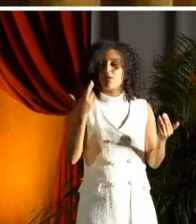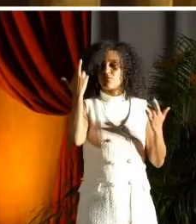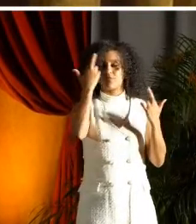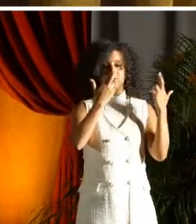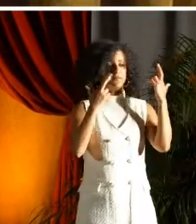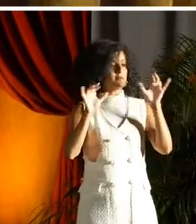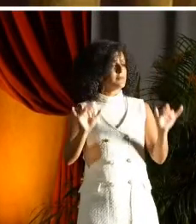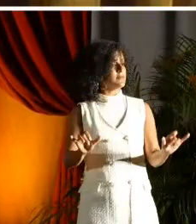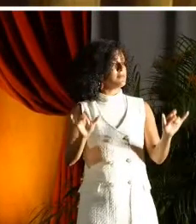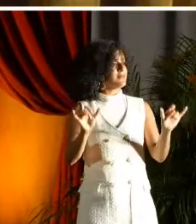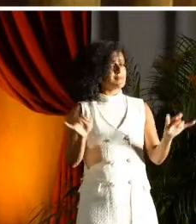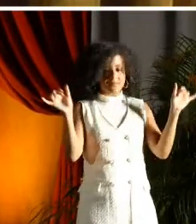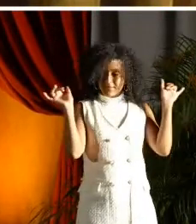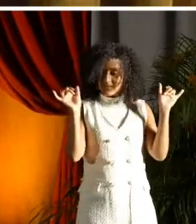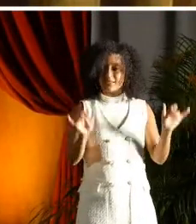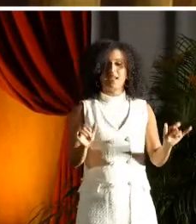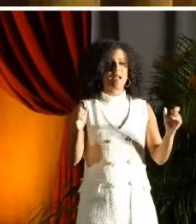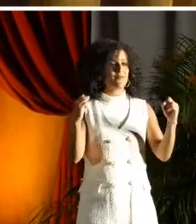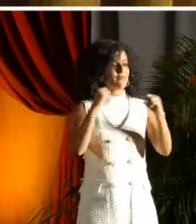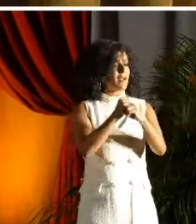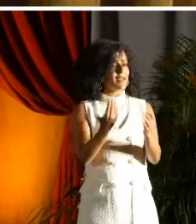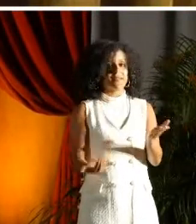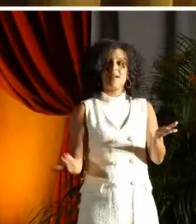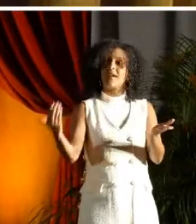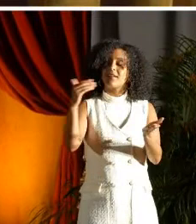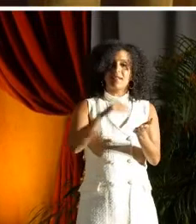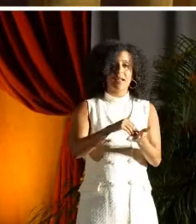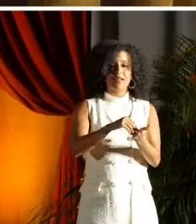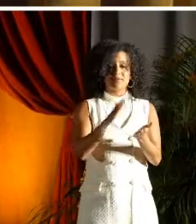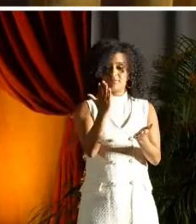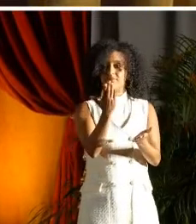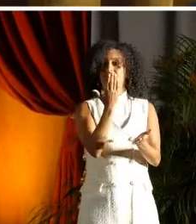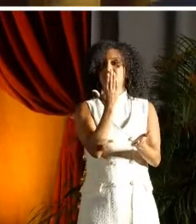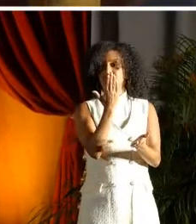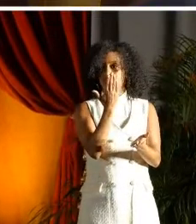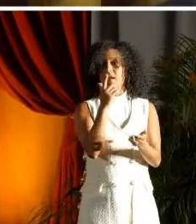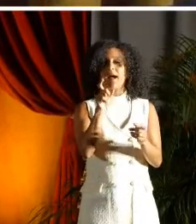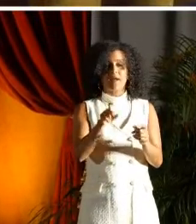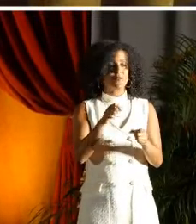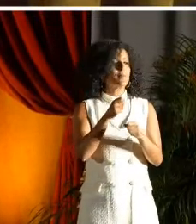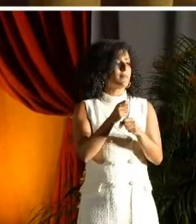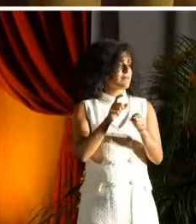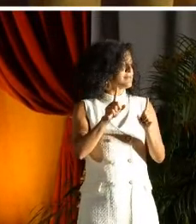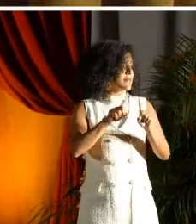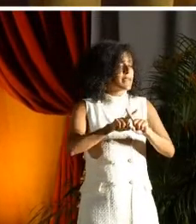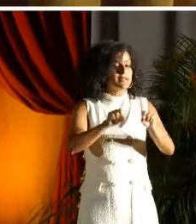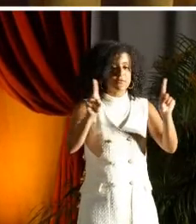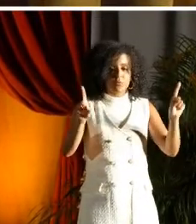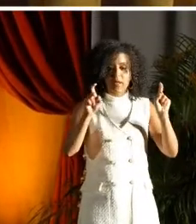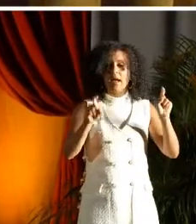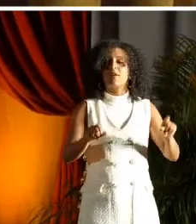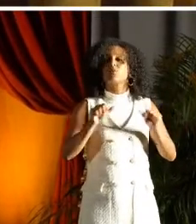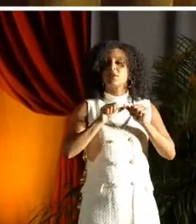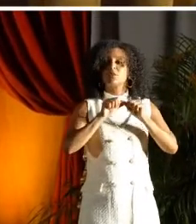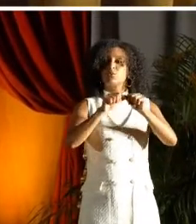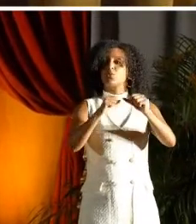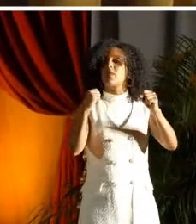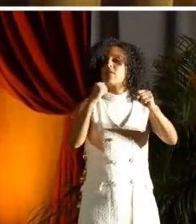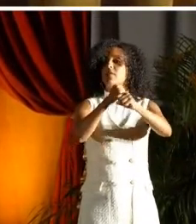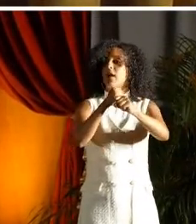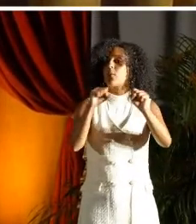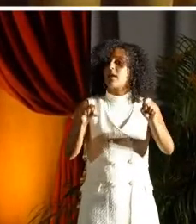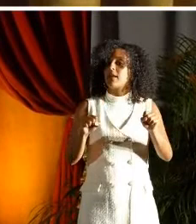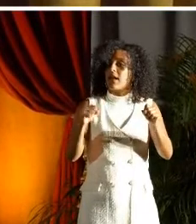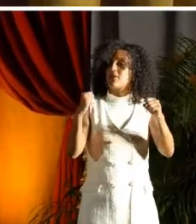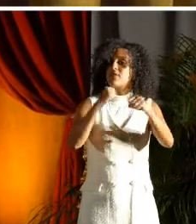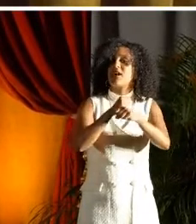we're fighting the same fight. And we've got to make the difference. We've got to continue the fight so that we can live to